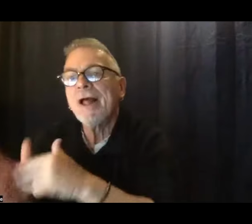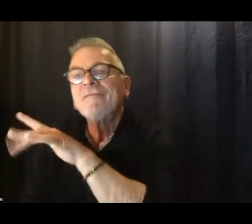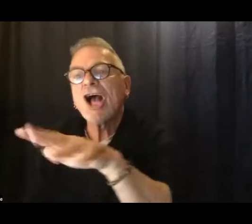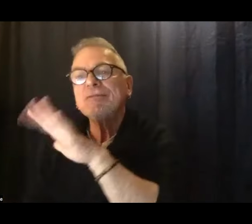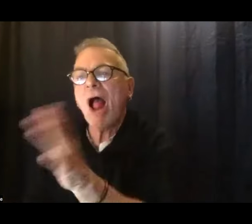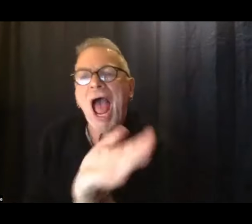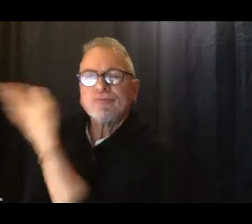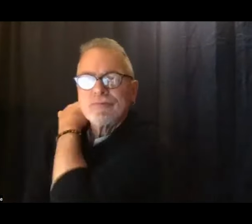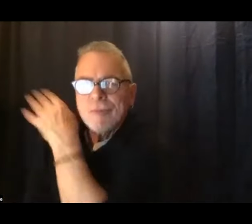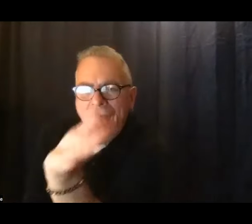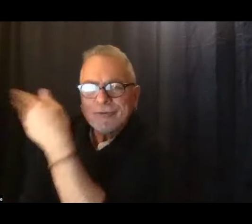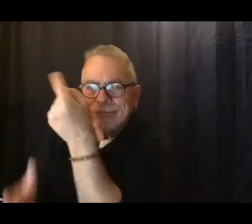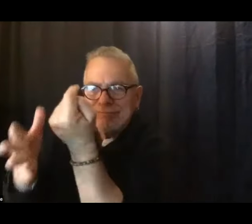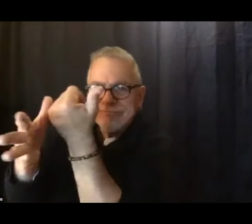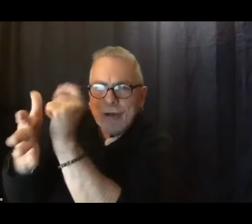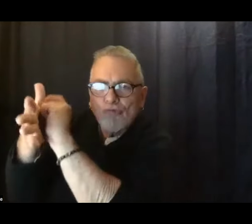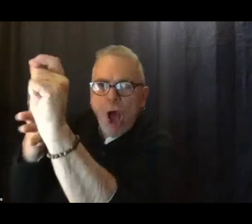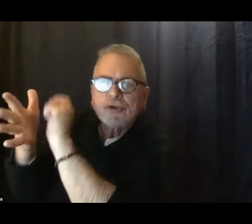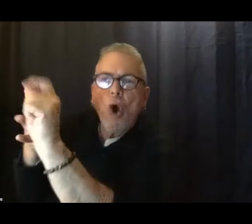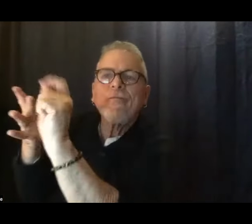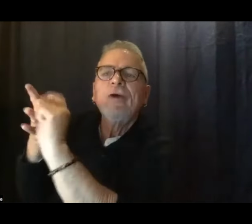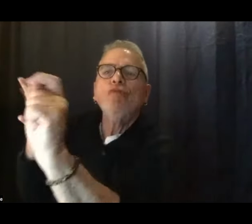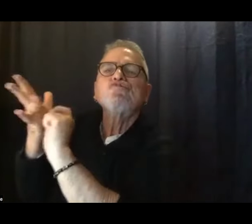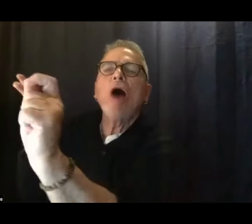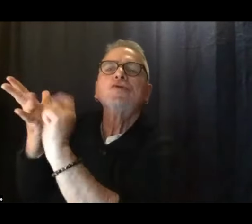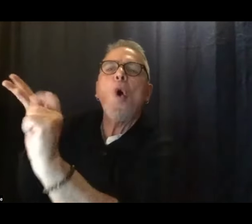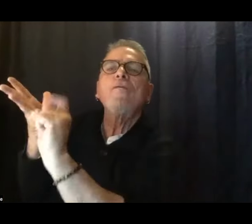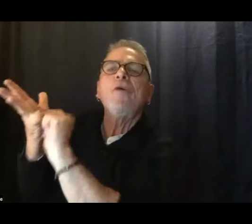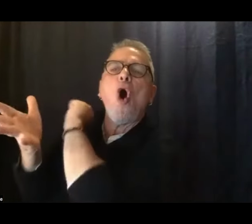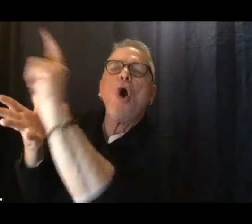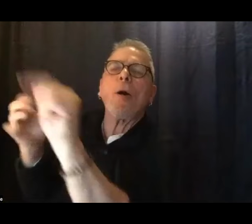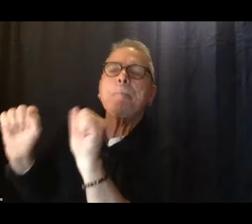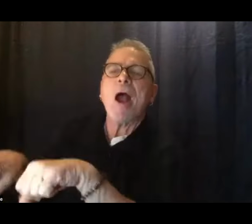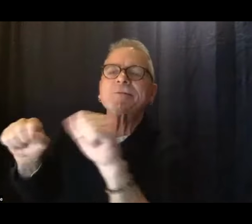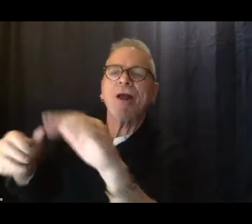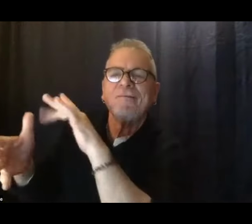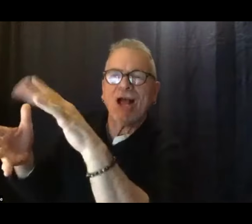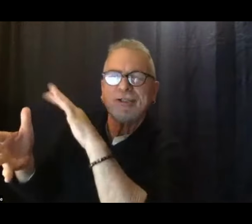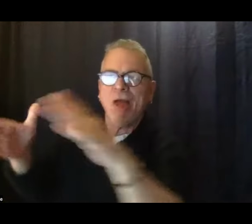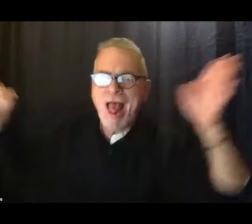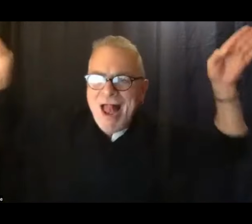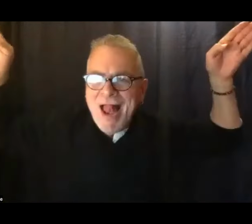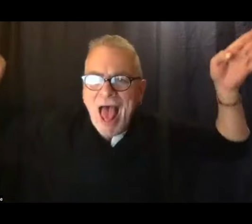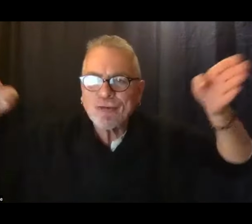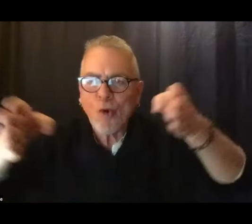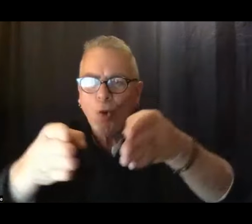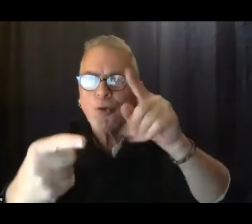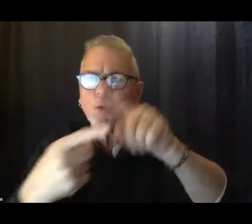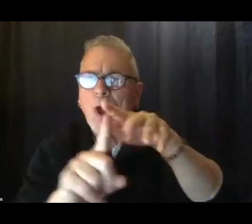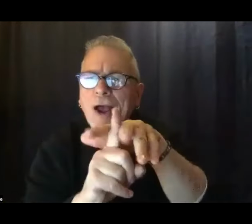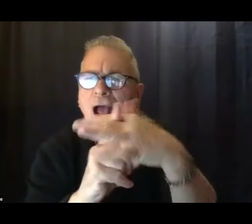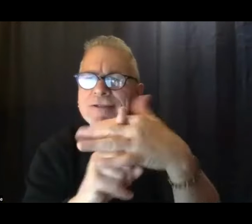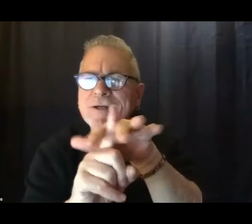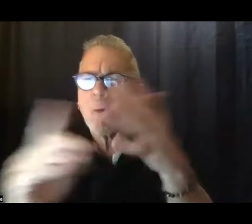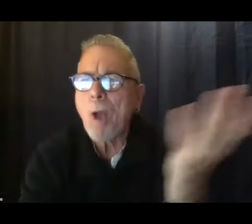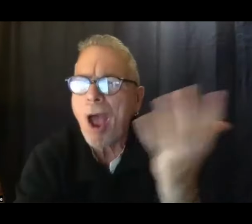you know it's not all those things I mentioned previously. So anything related to those, you can check them off the list, cross them off. They're not going to be there. All